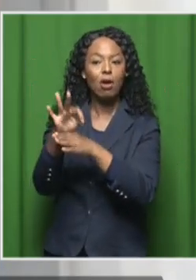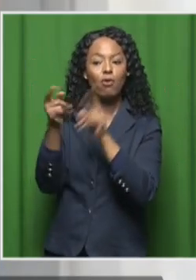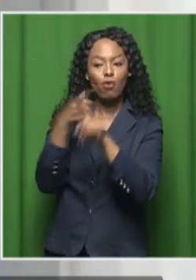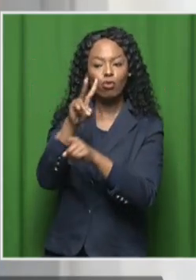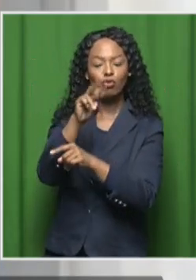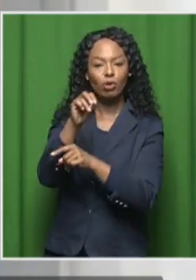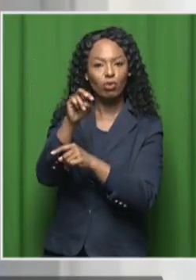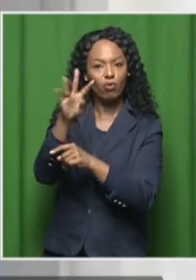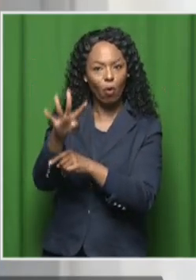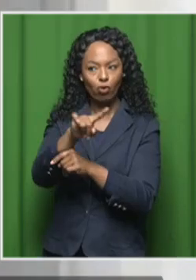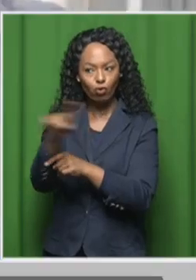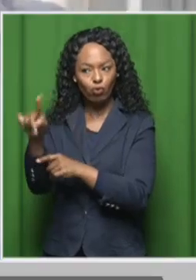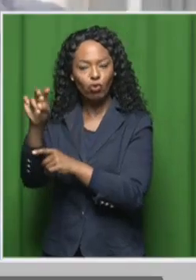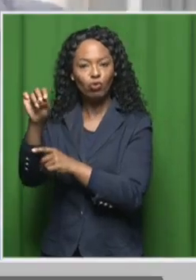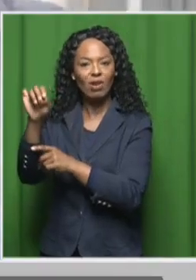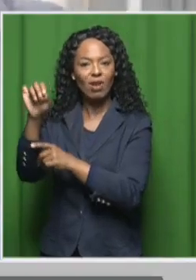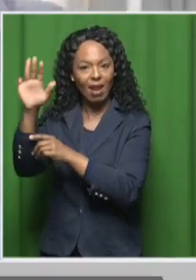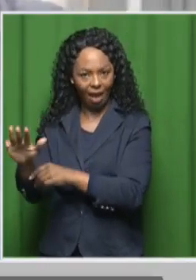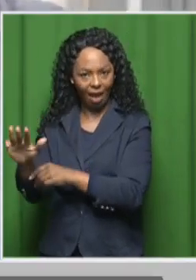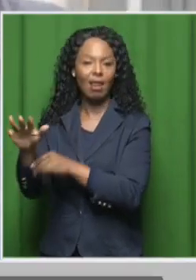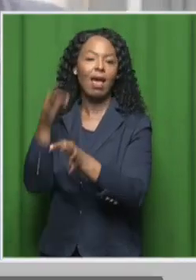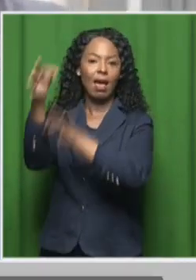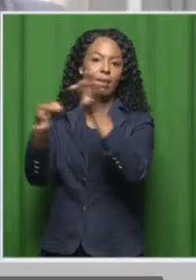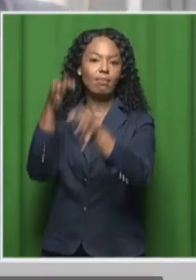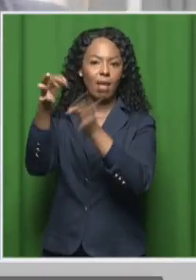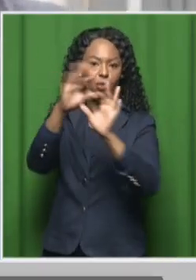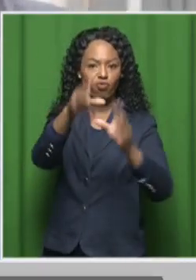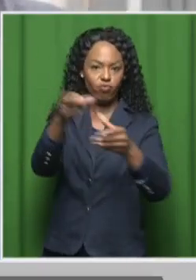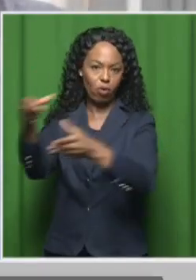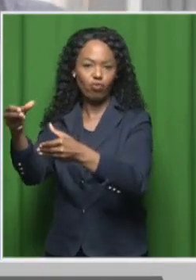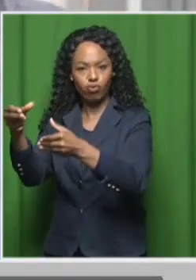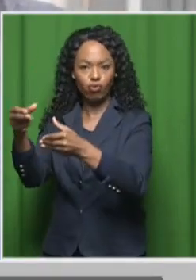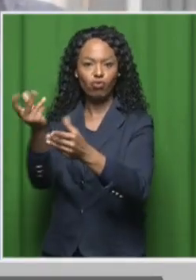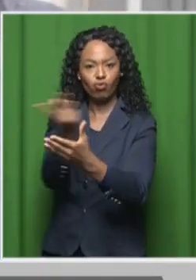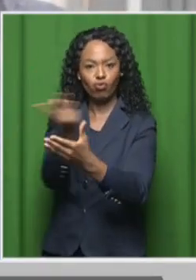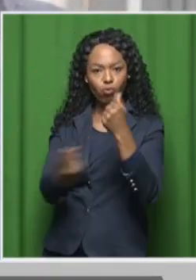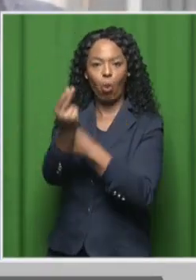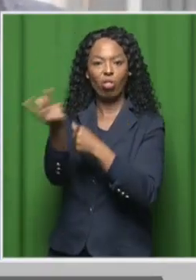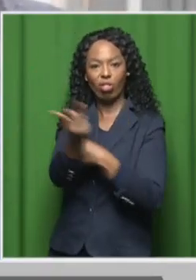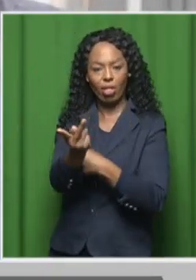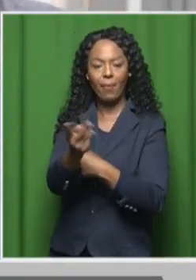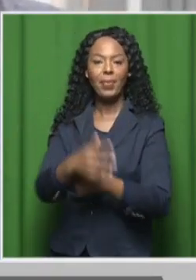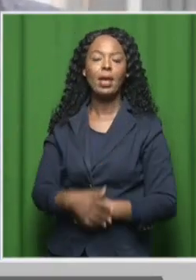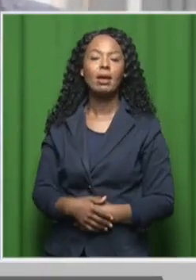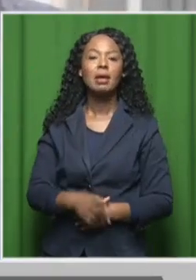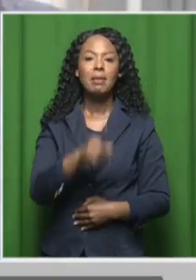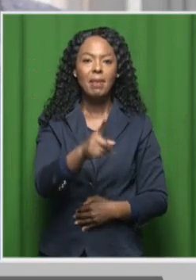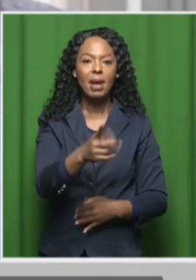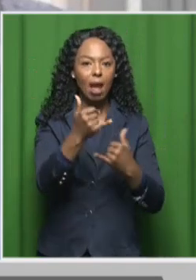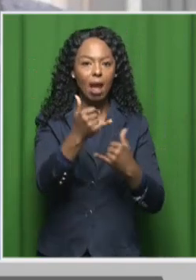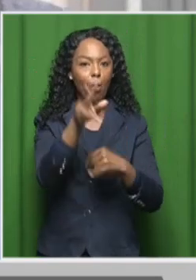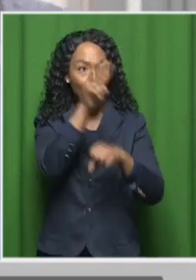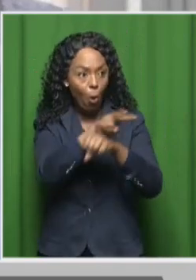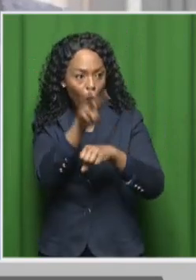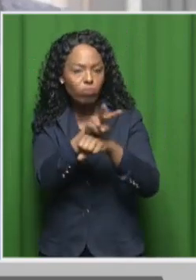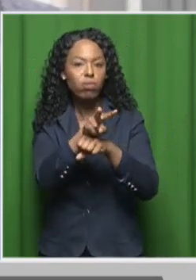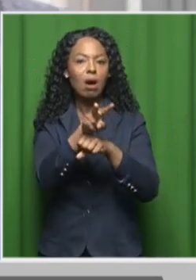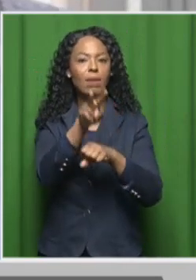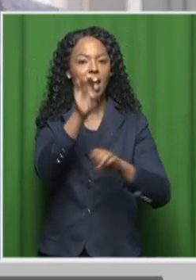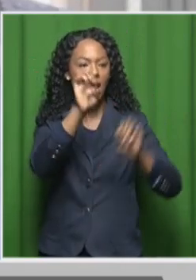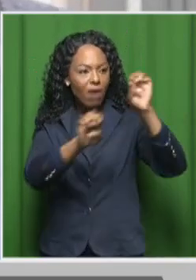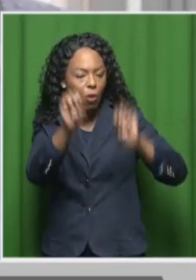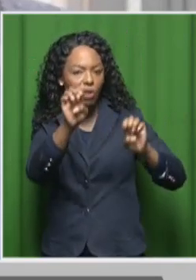2029. All right, thanks for painting that picture, because I actually want to then backtrack a little bit. Speaking about monitoring and evaluation, in the